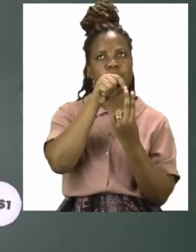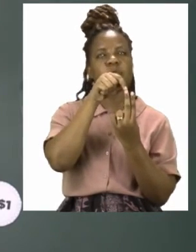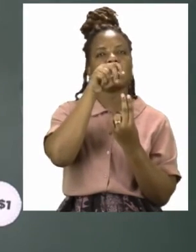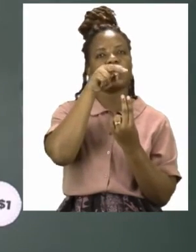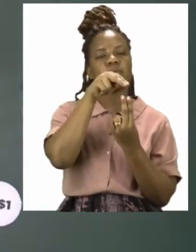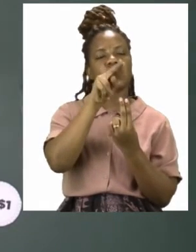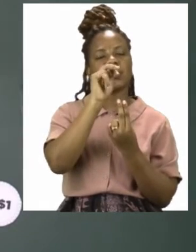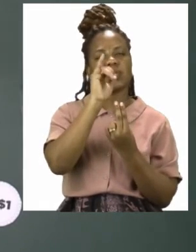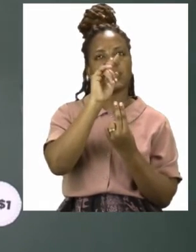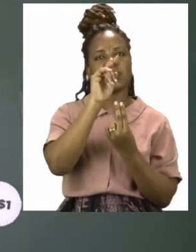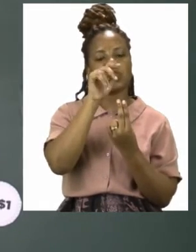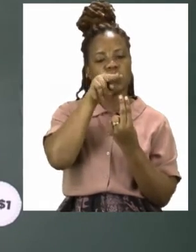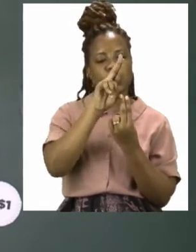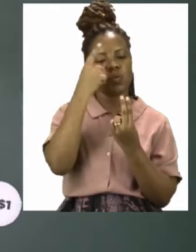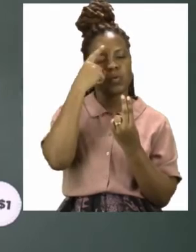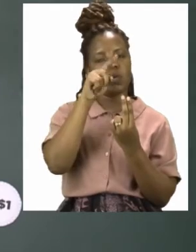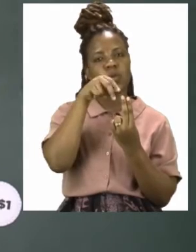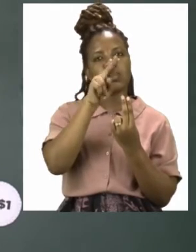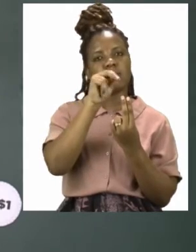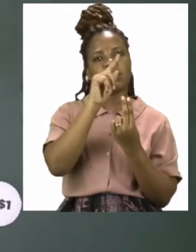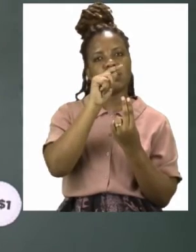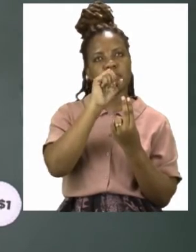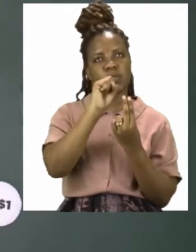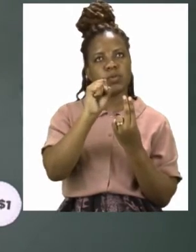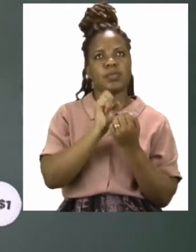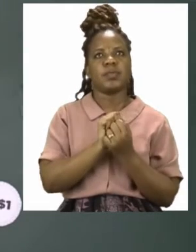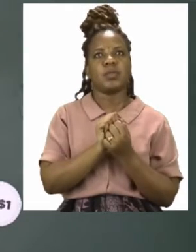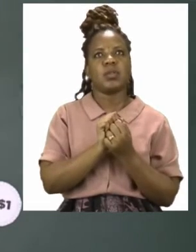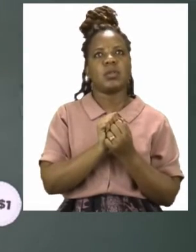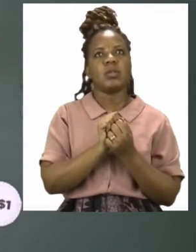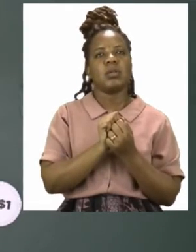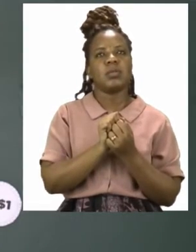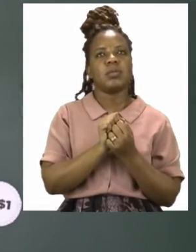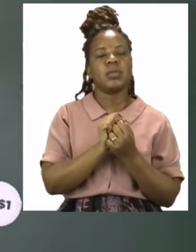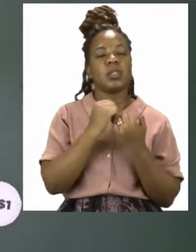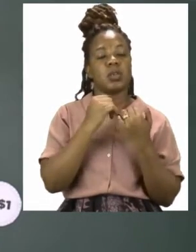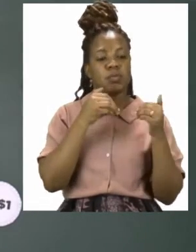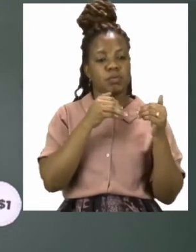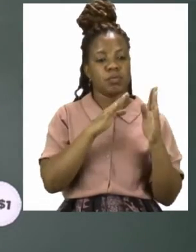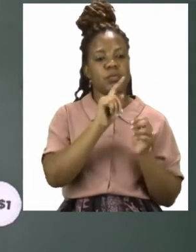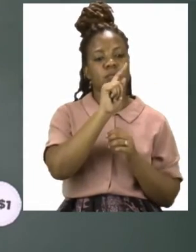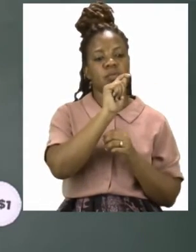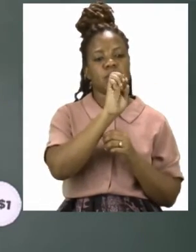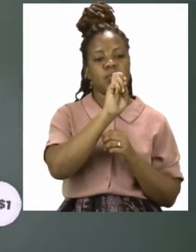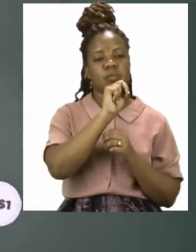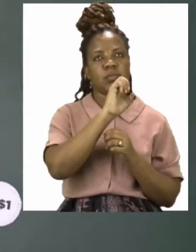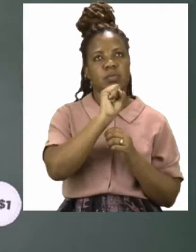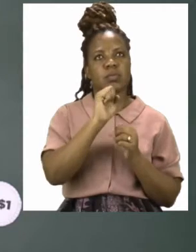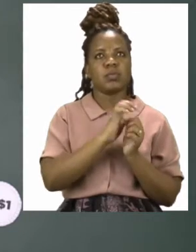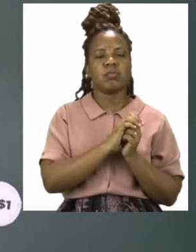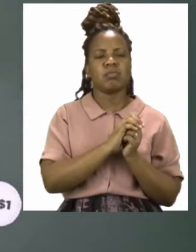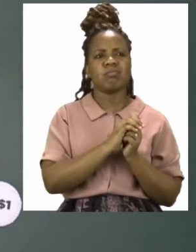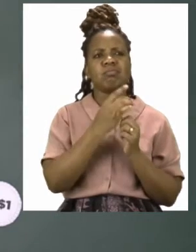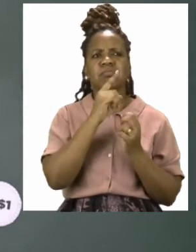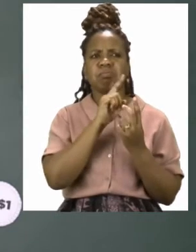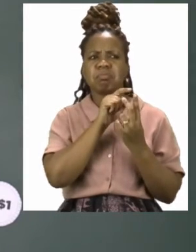and my units. So, I am going to start with my tens. Now, it looks like I have five